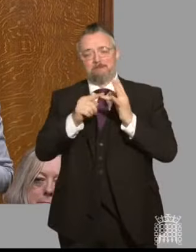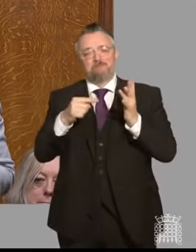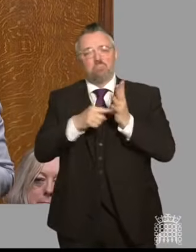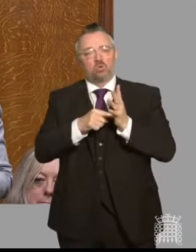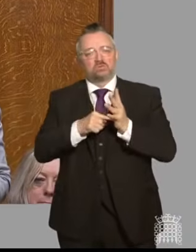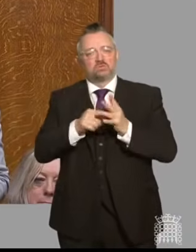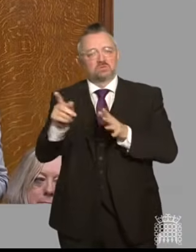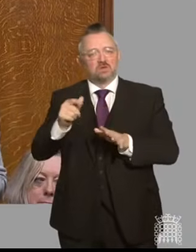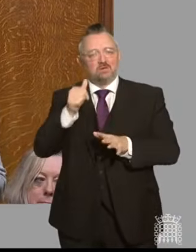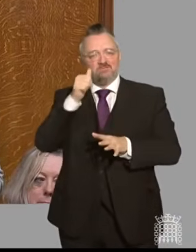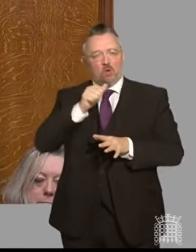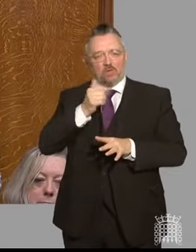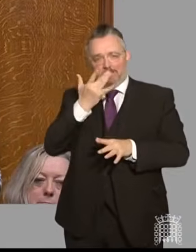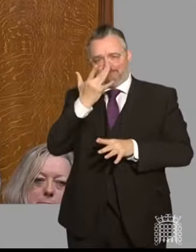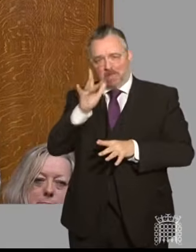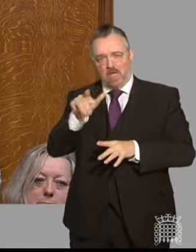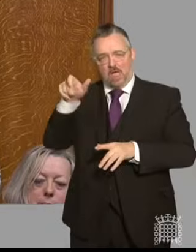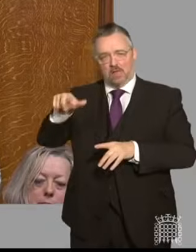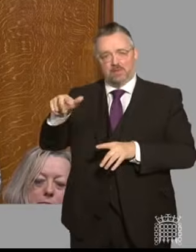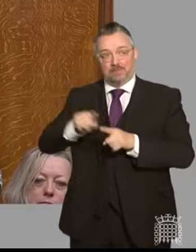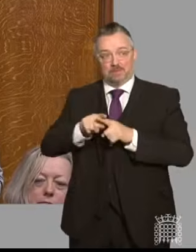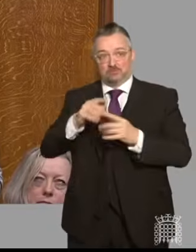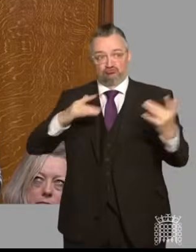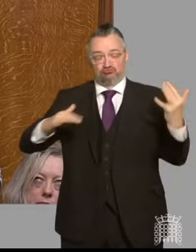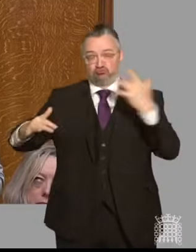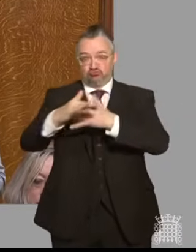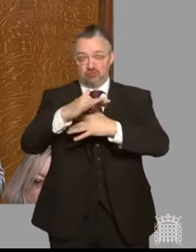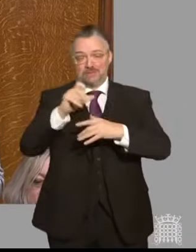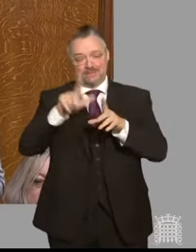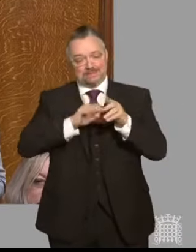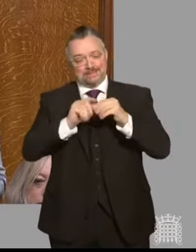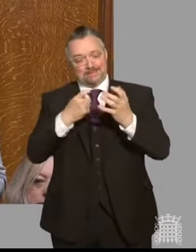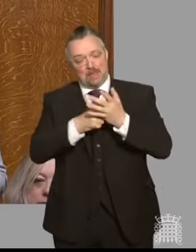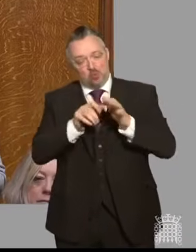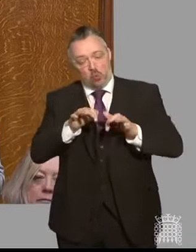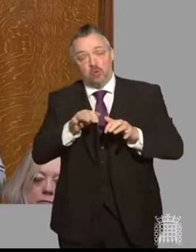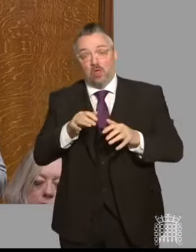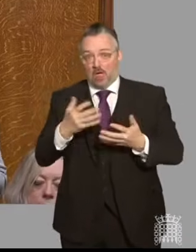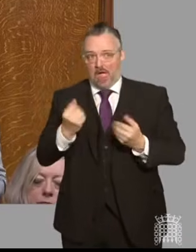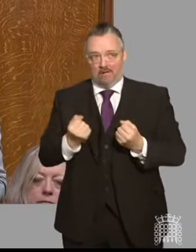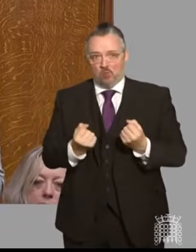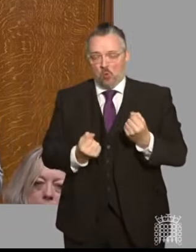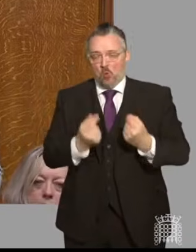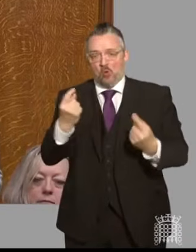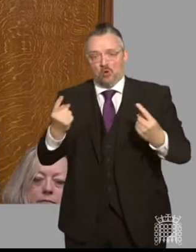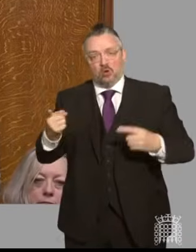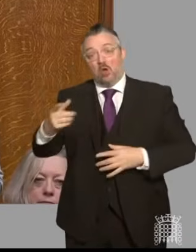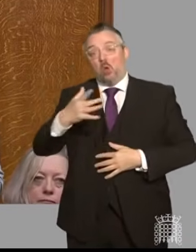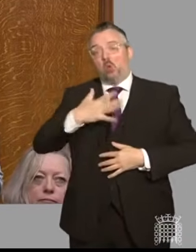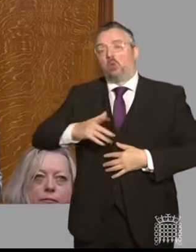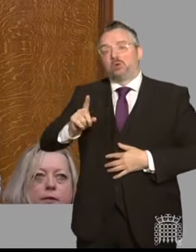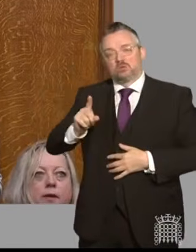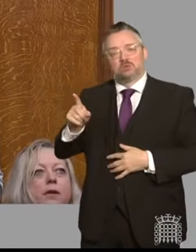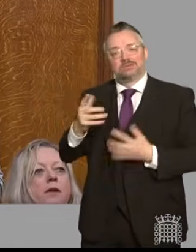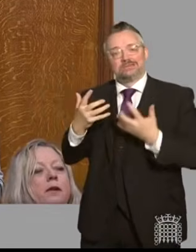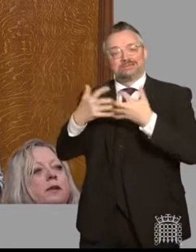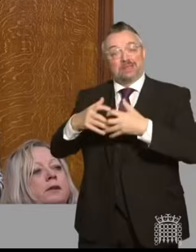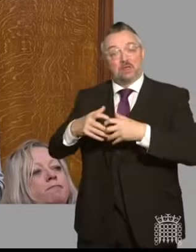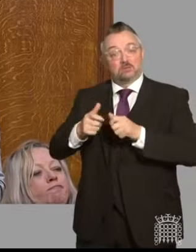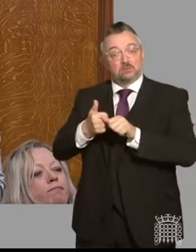my right honourable friend use his influence to get tech companies to get on with offering robust, visible and